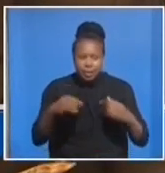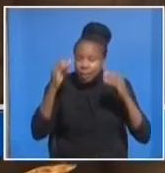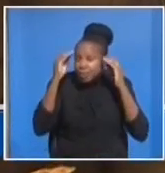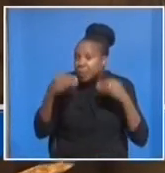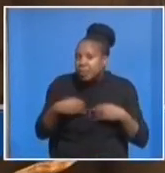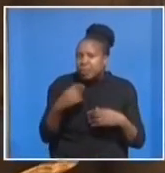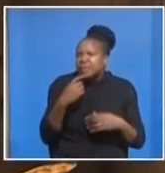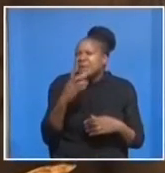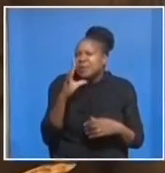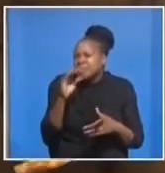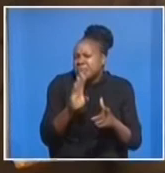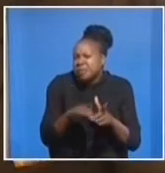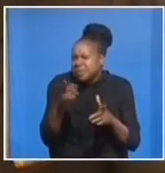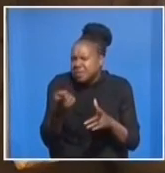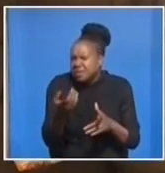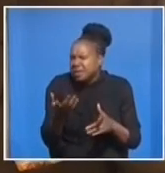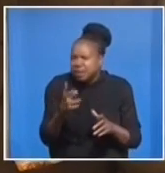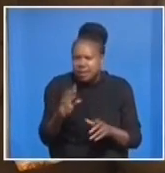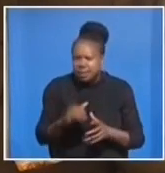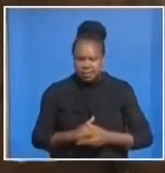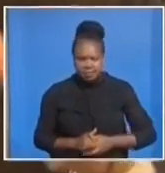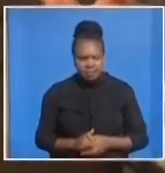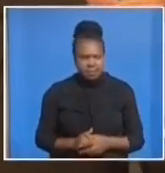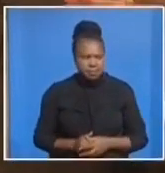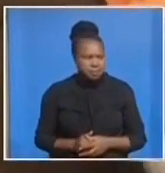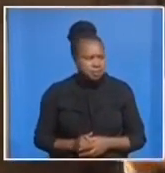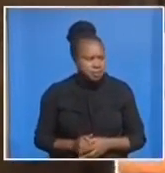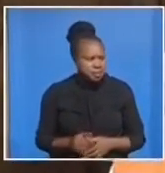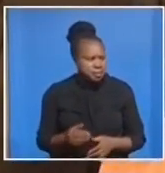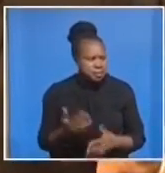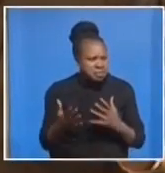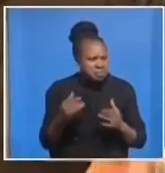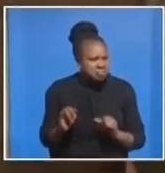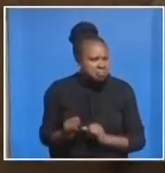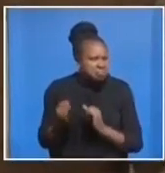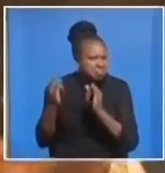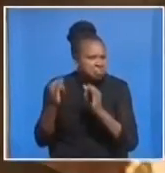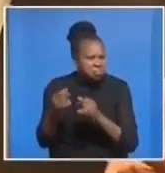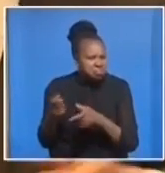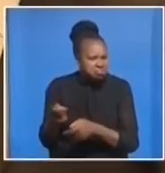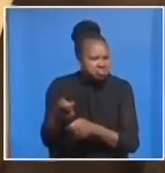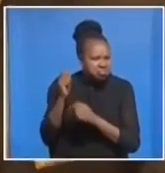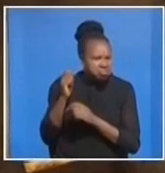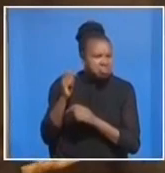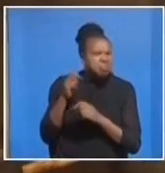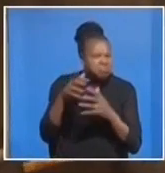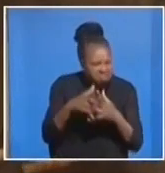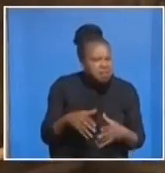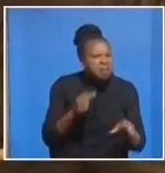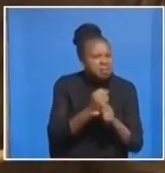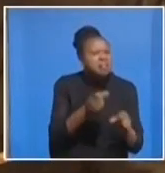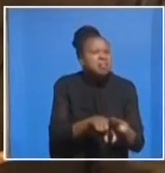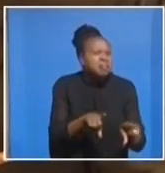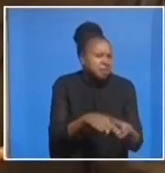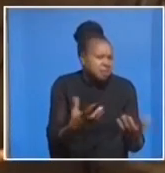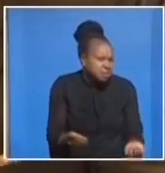said about this trafficking. Maybe there have been some prostitutes maybe who have been picked up. You have them in America too. So